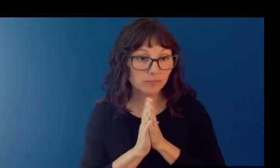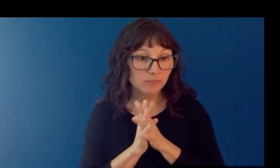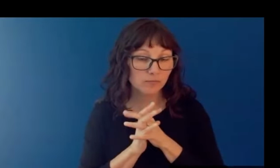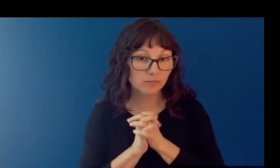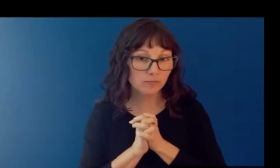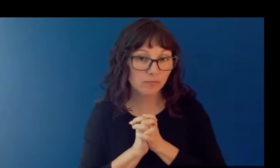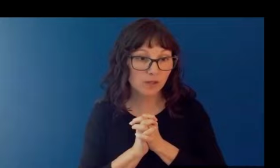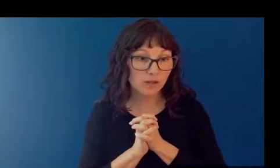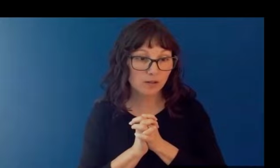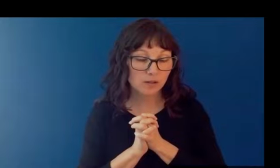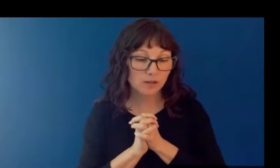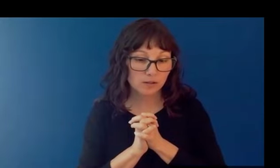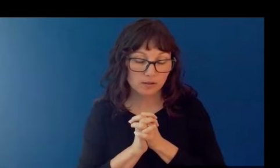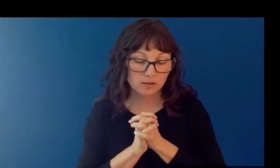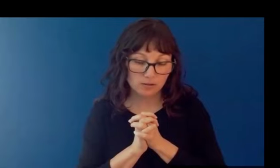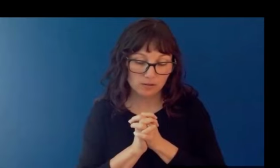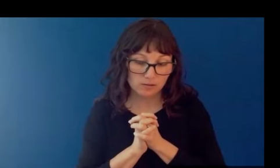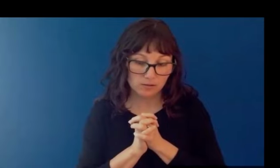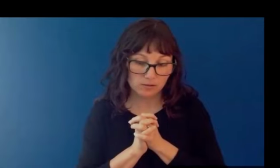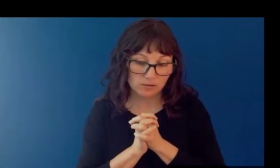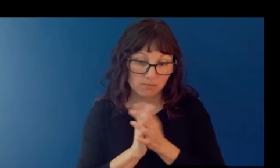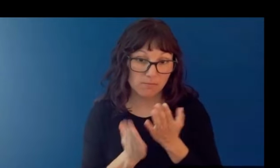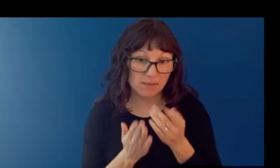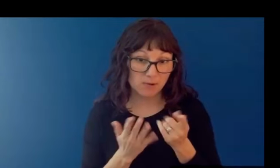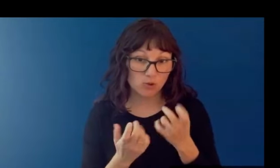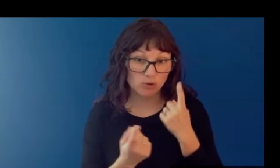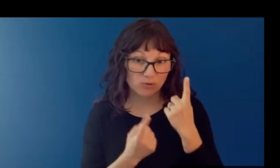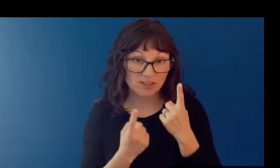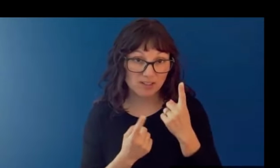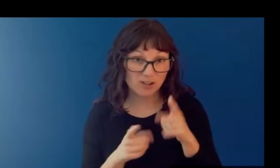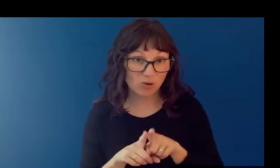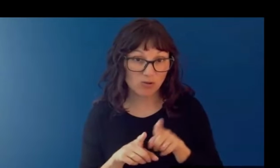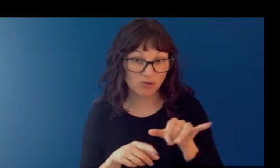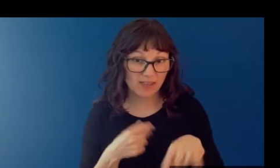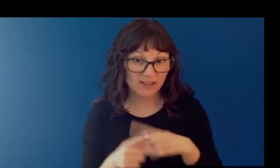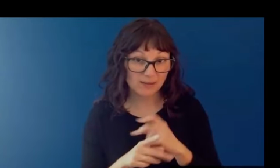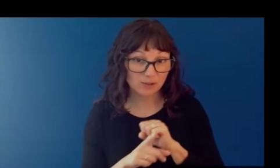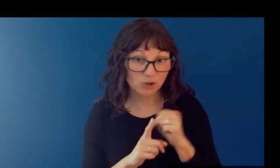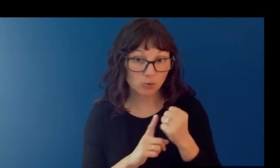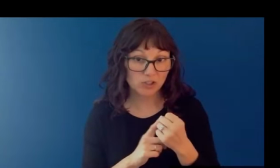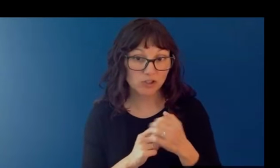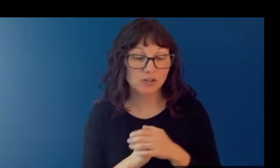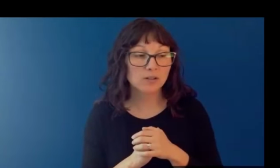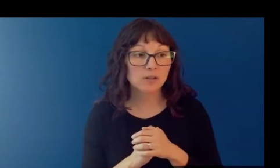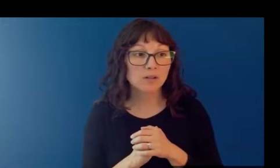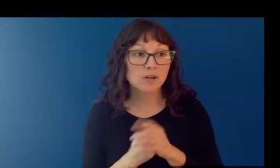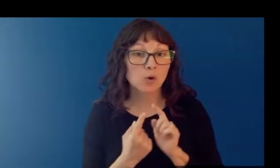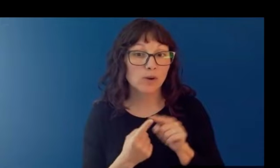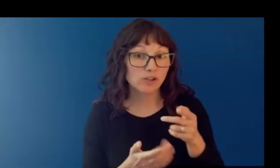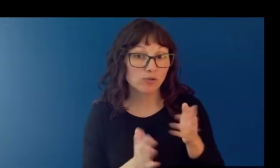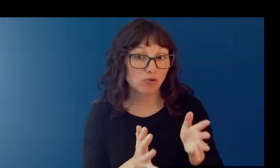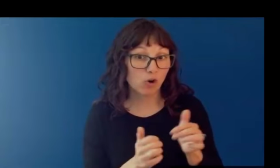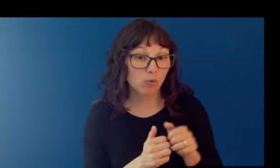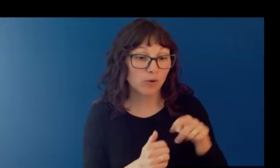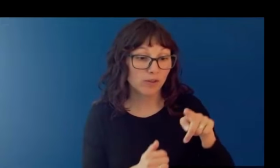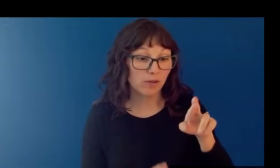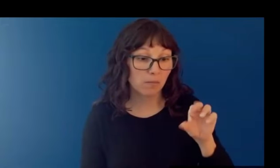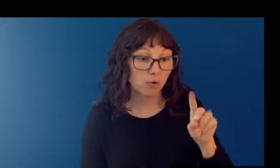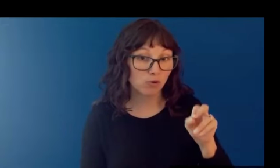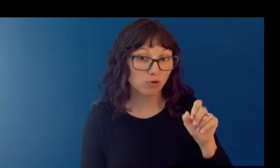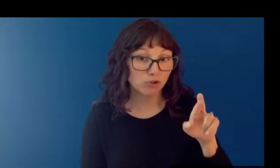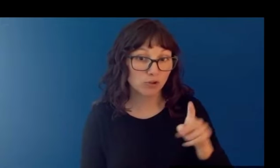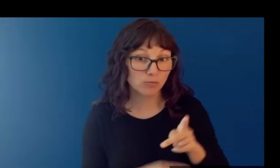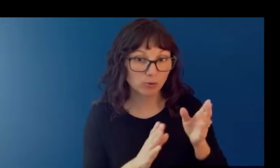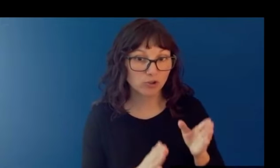What you may want to consider also in this situation, but I talked to a producer, there is